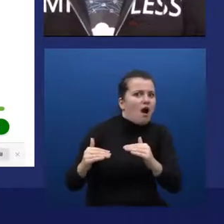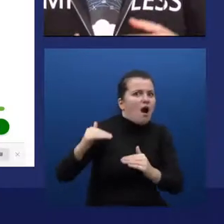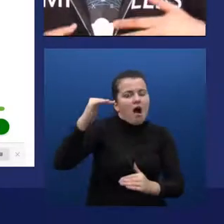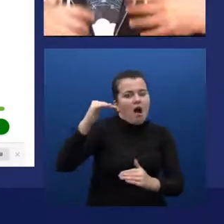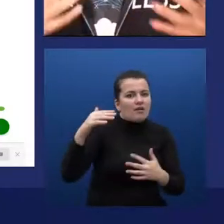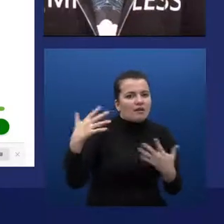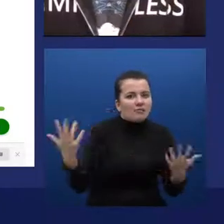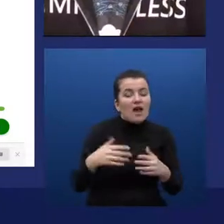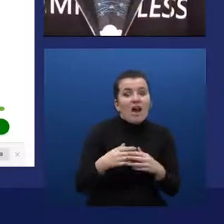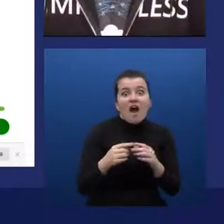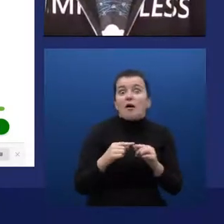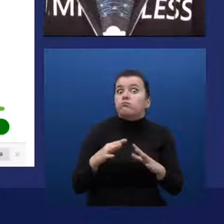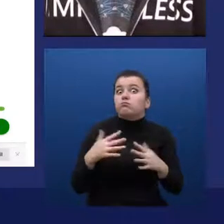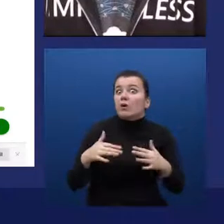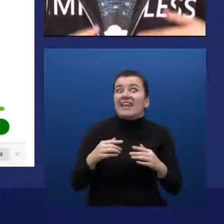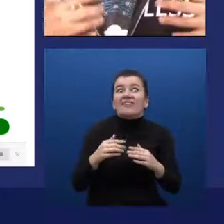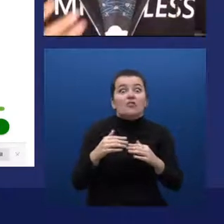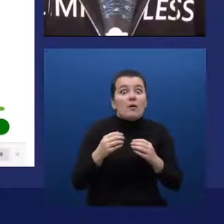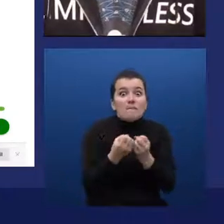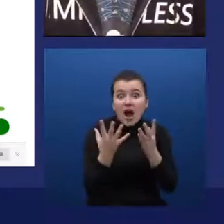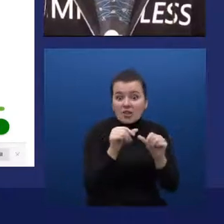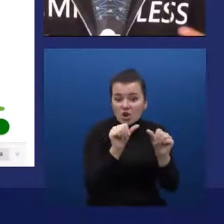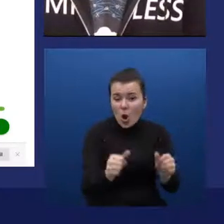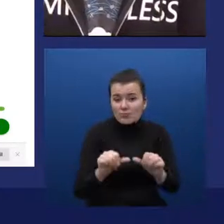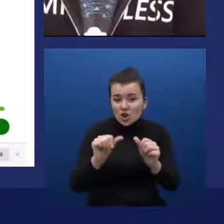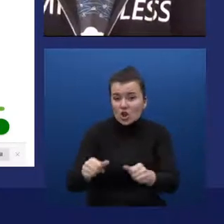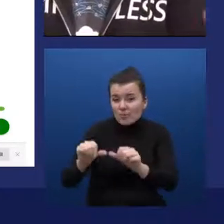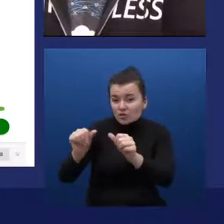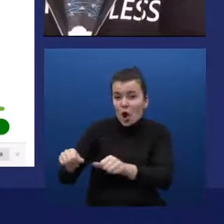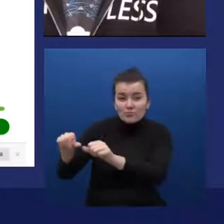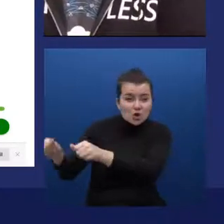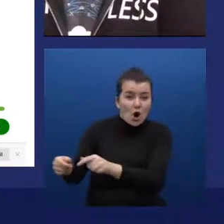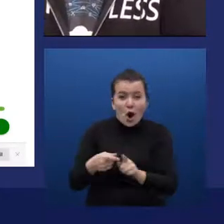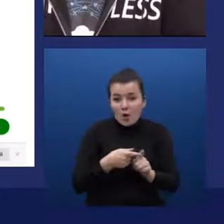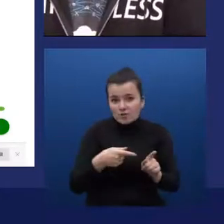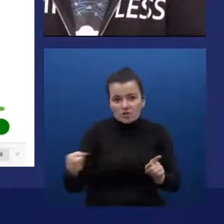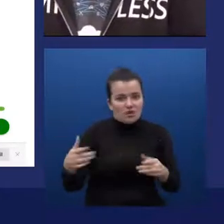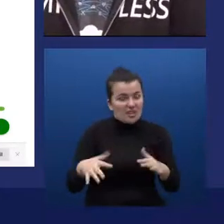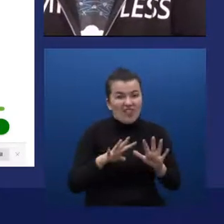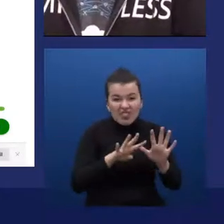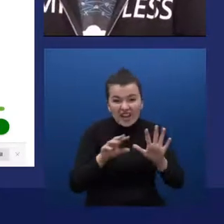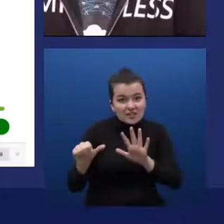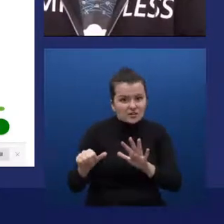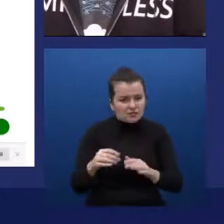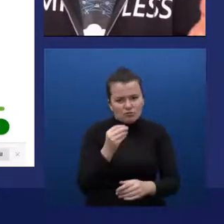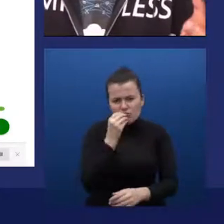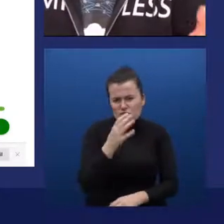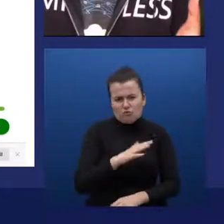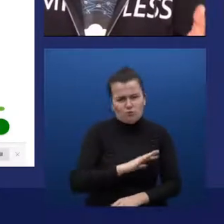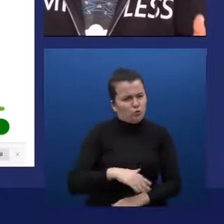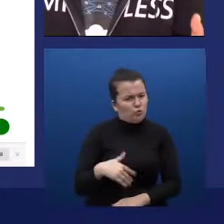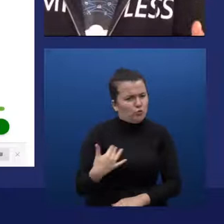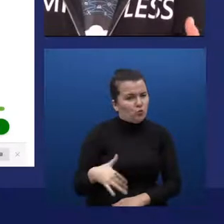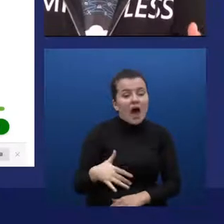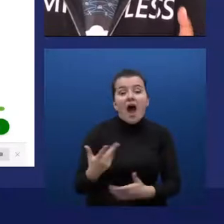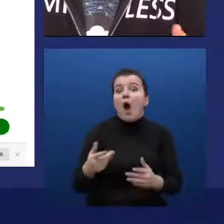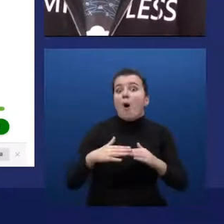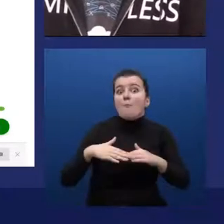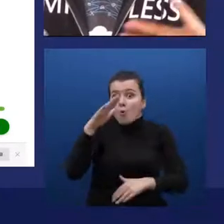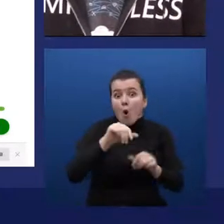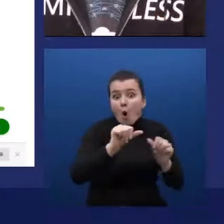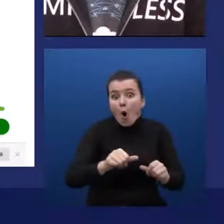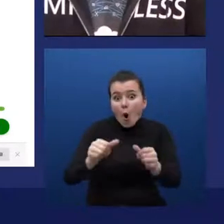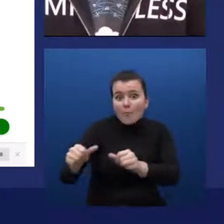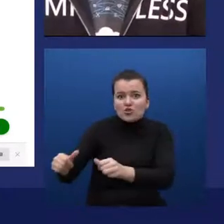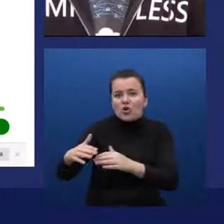that you have to put in. The more objects you need to recognize, the more learning or teaching that you have to provide to the custom vision model